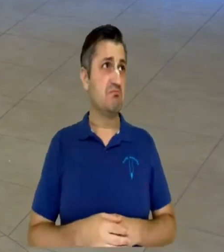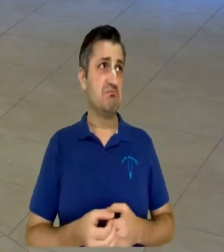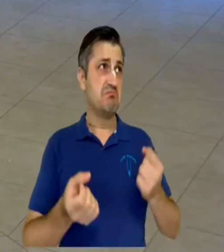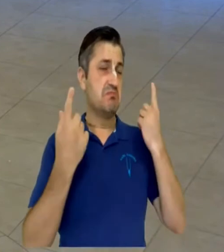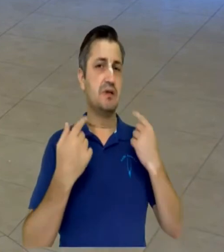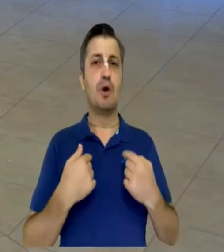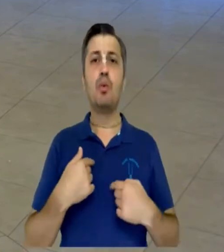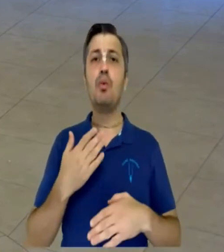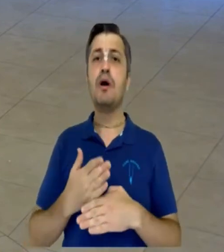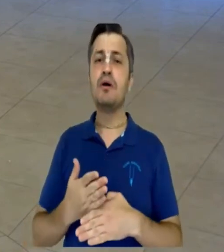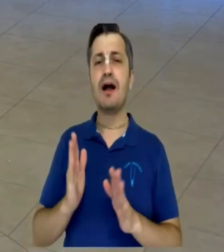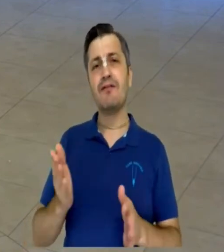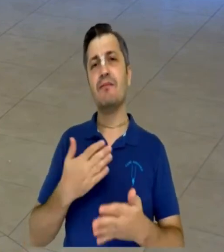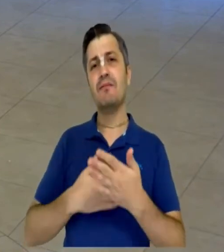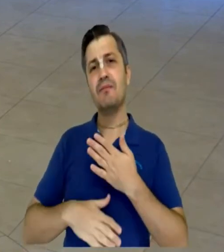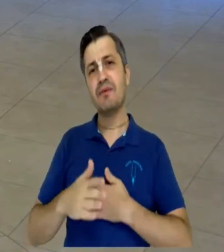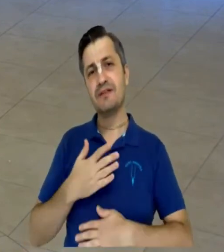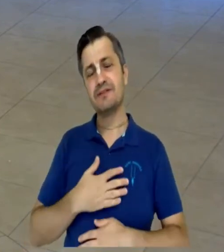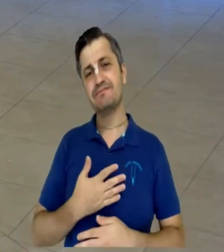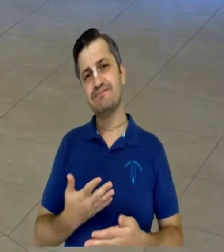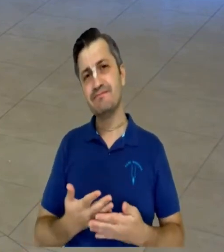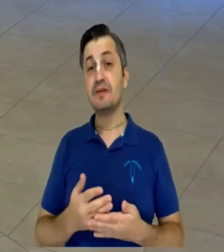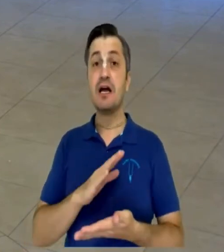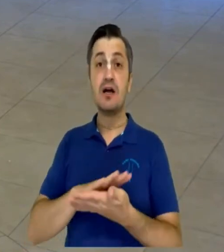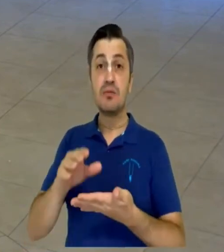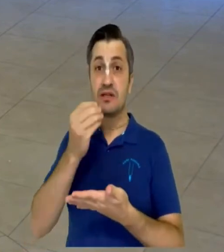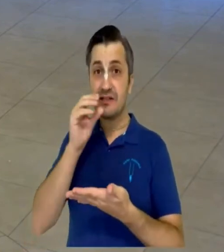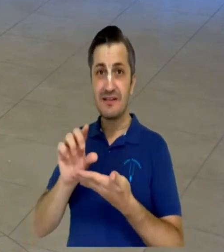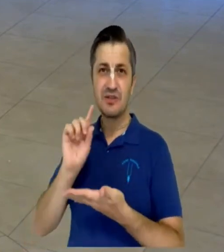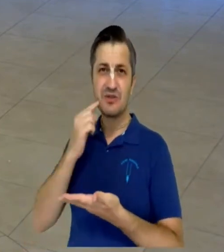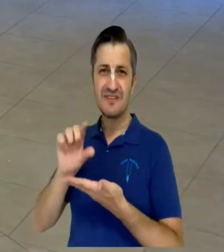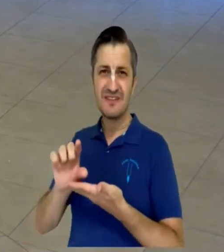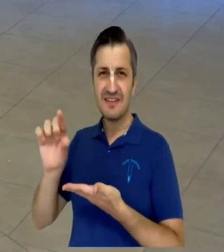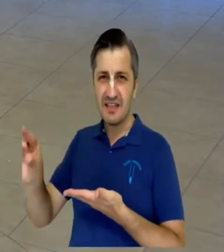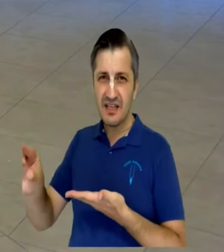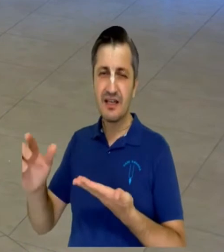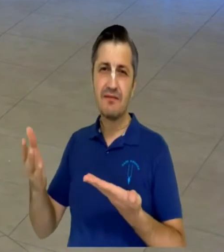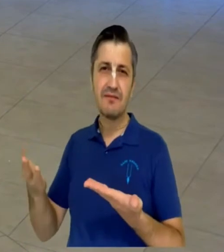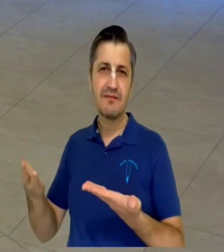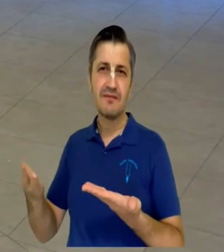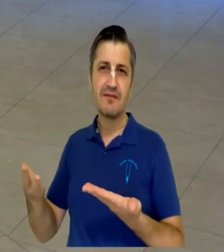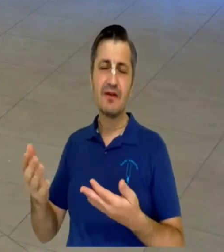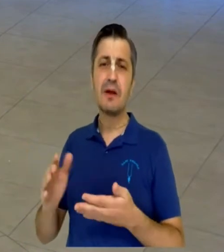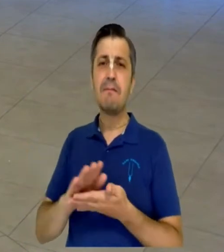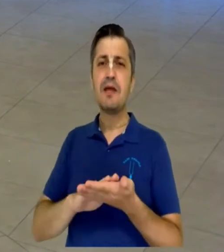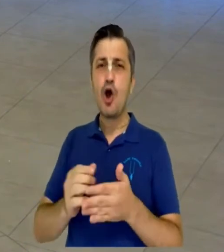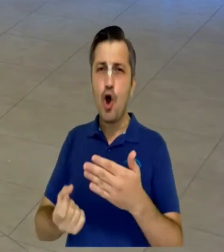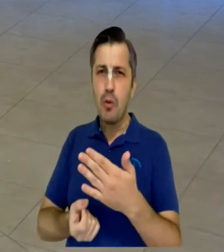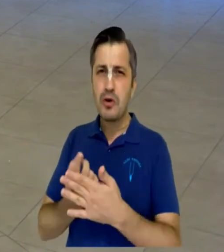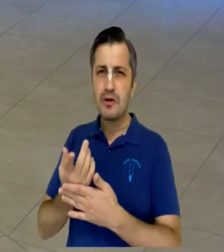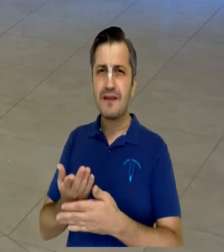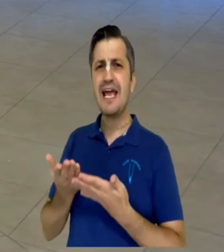maybe give them some prasadam, or give them sort of opportunity to make advancement,